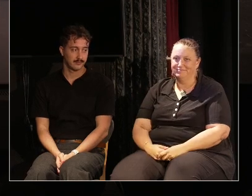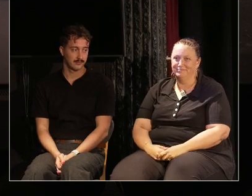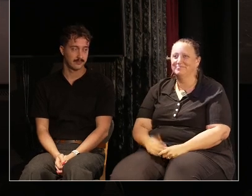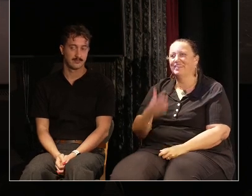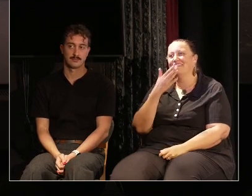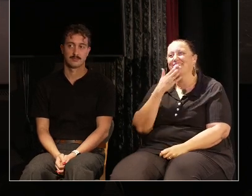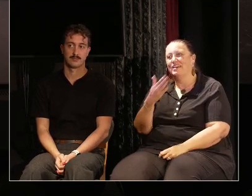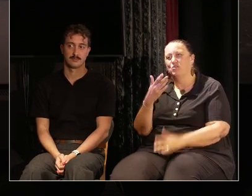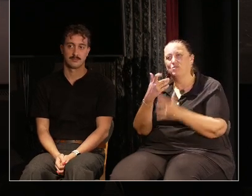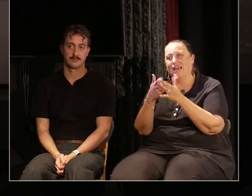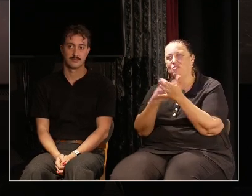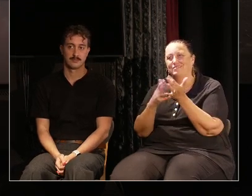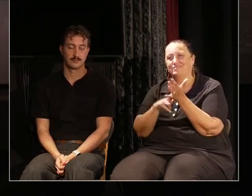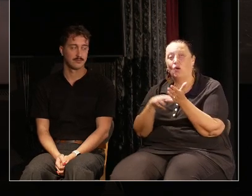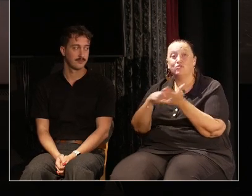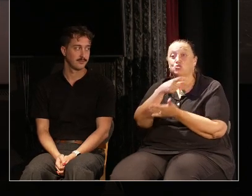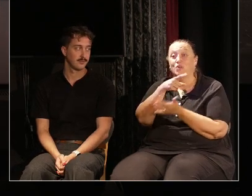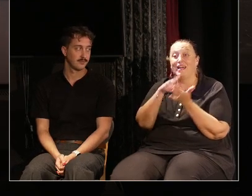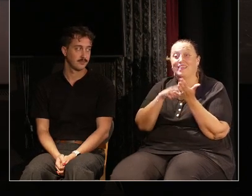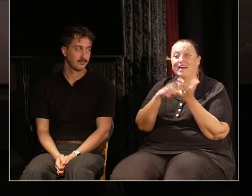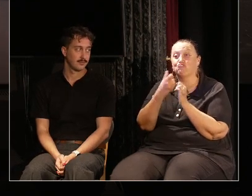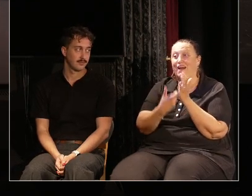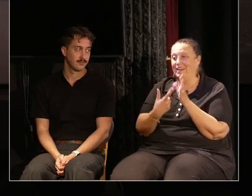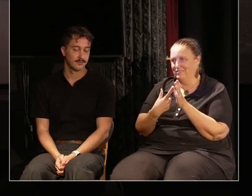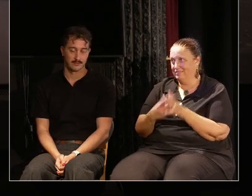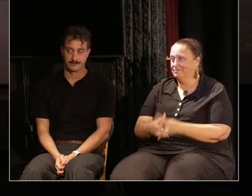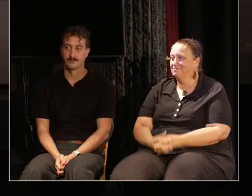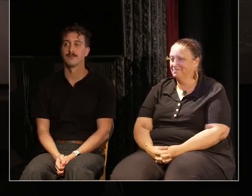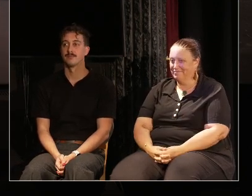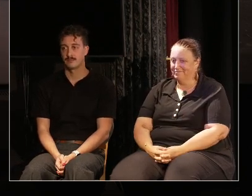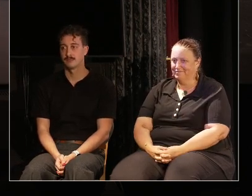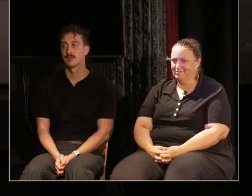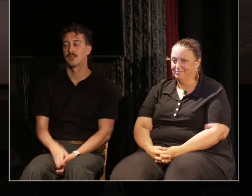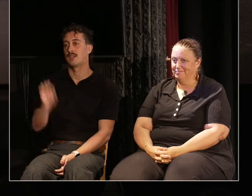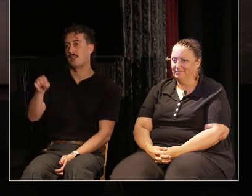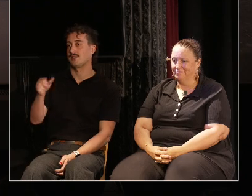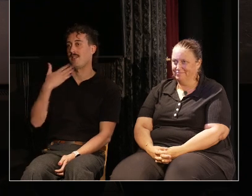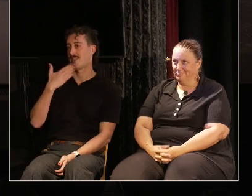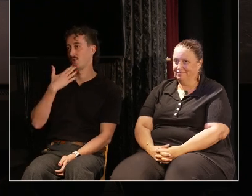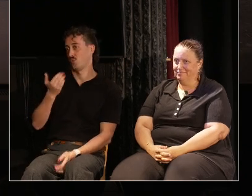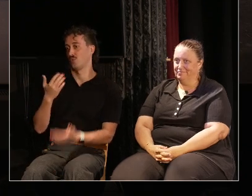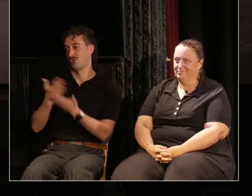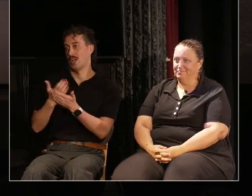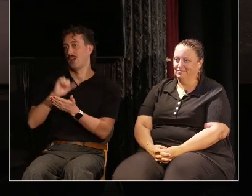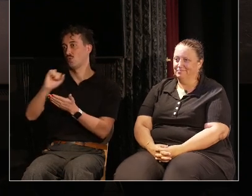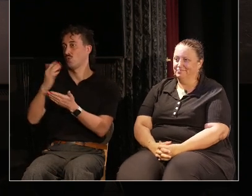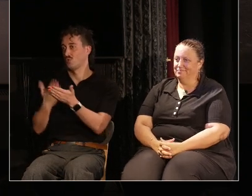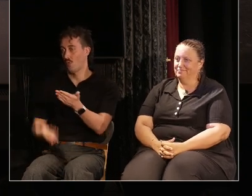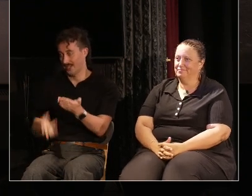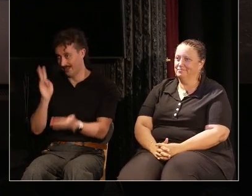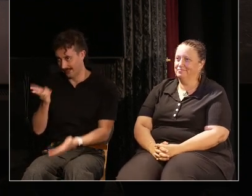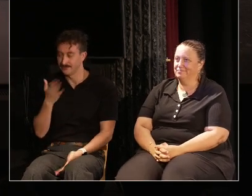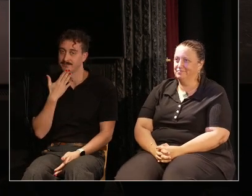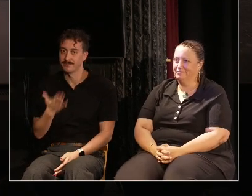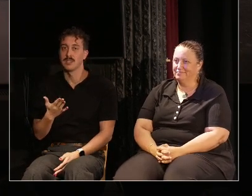Thank you, Karen. Allegra, I'll start with you. Look, thank you again for sharing your story. And I know it's